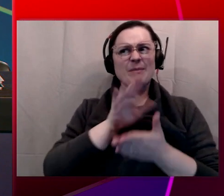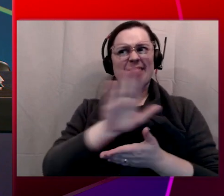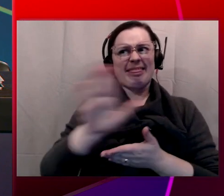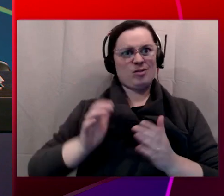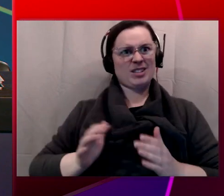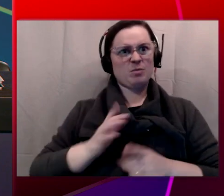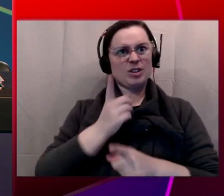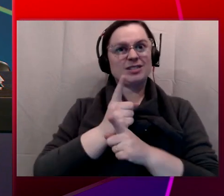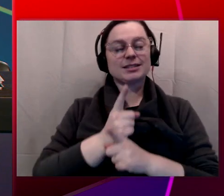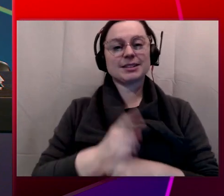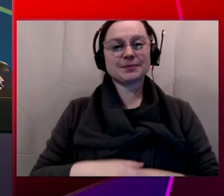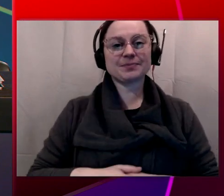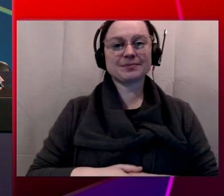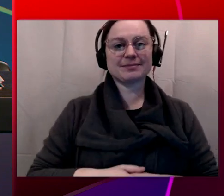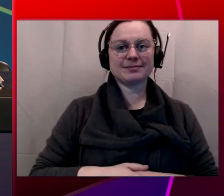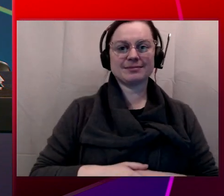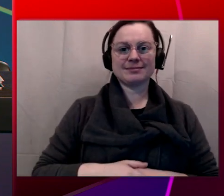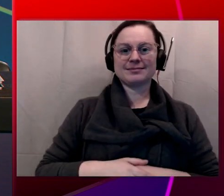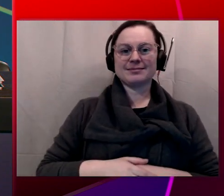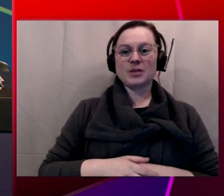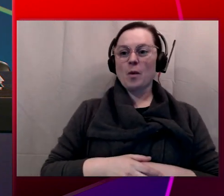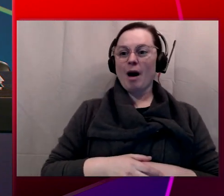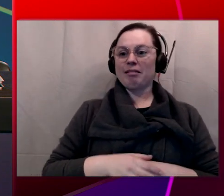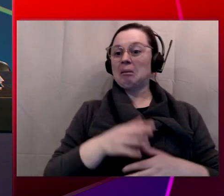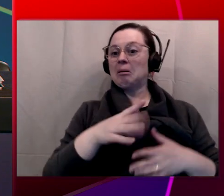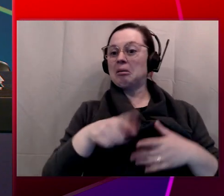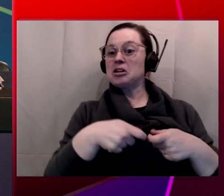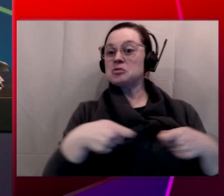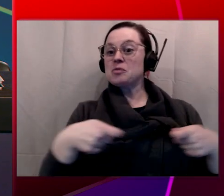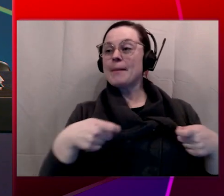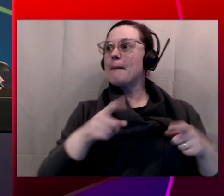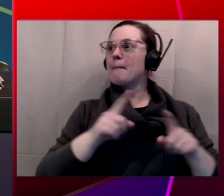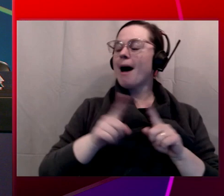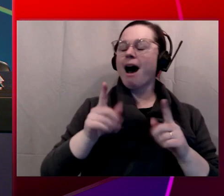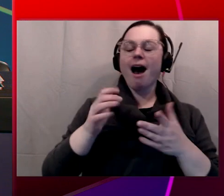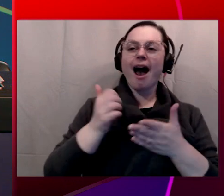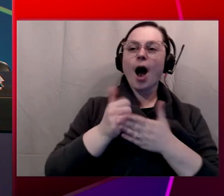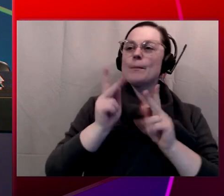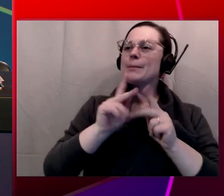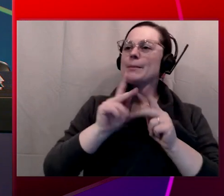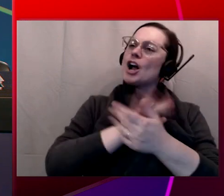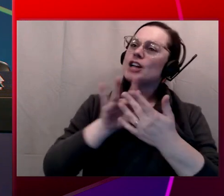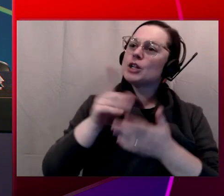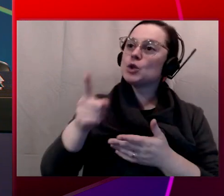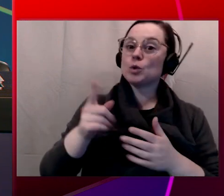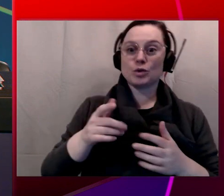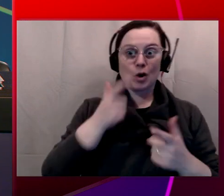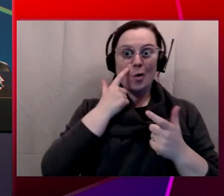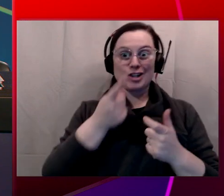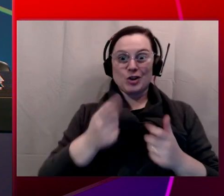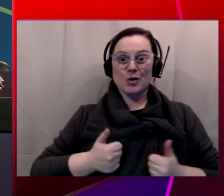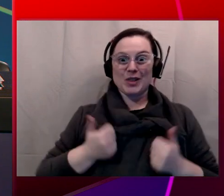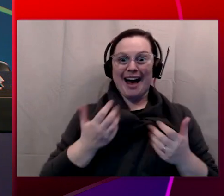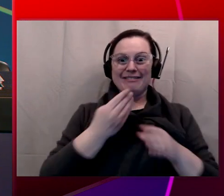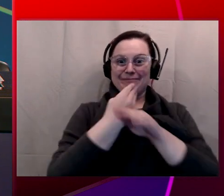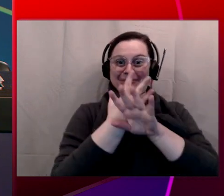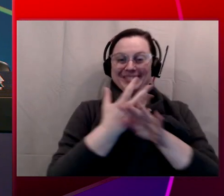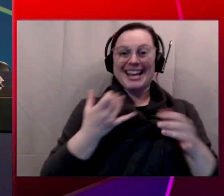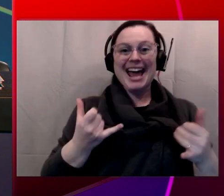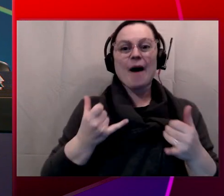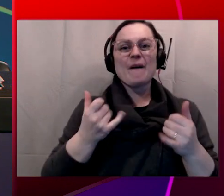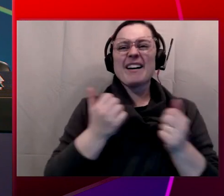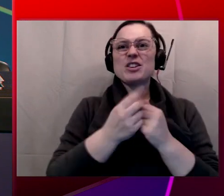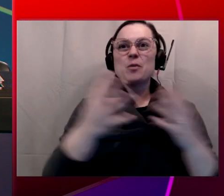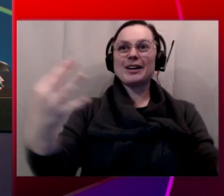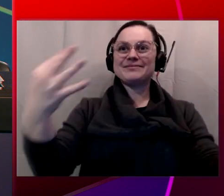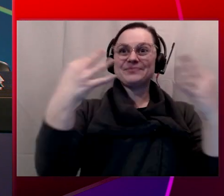would say, let's go ahead and start wrapping this up and say, hey, how can people contact you? They're watching you live. Everyone's there. But how can they get